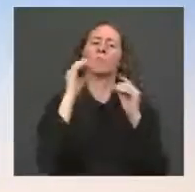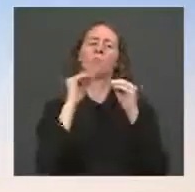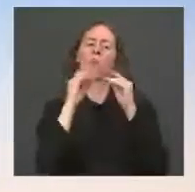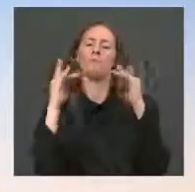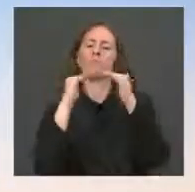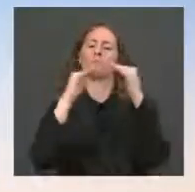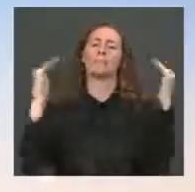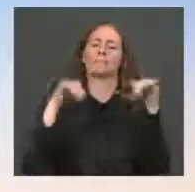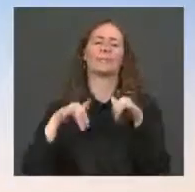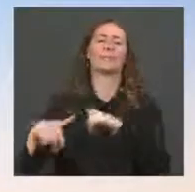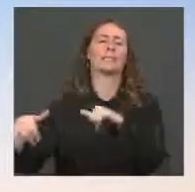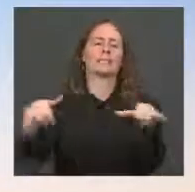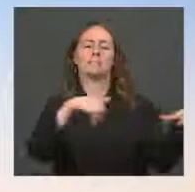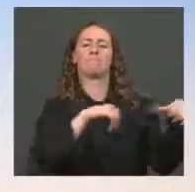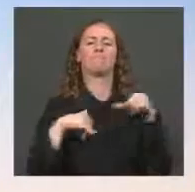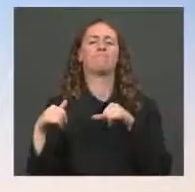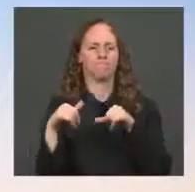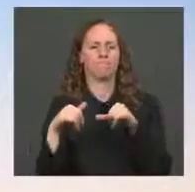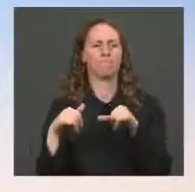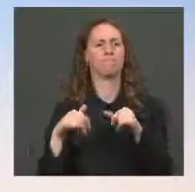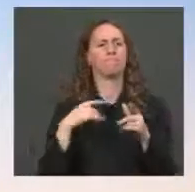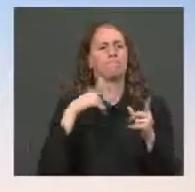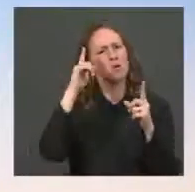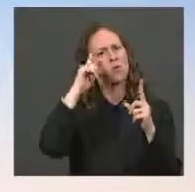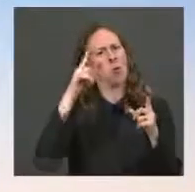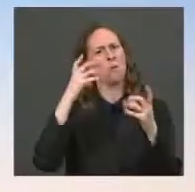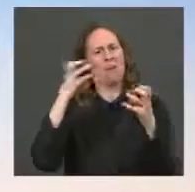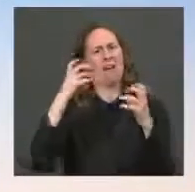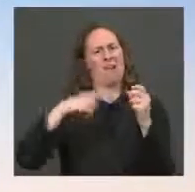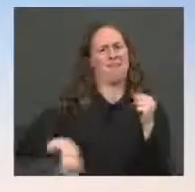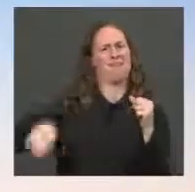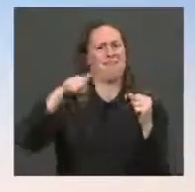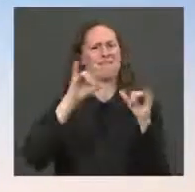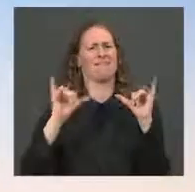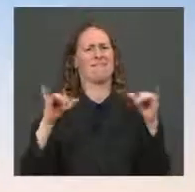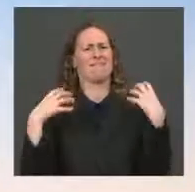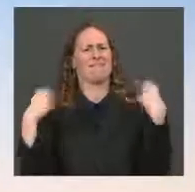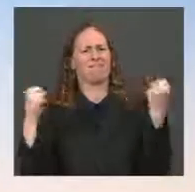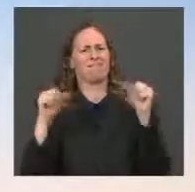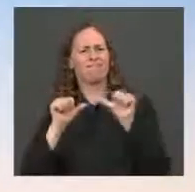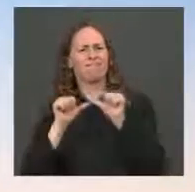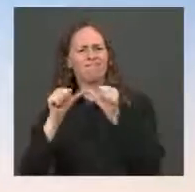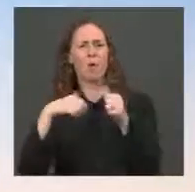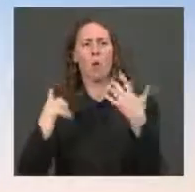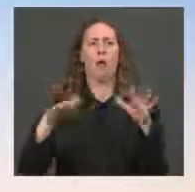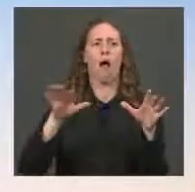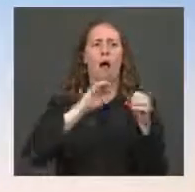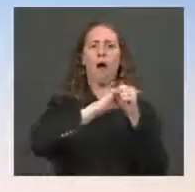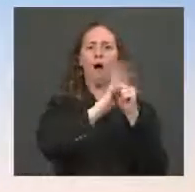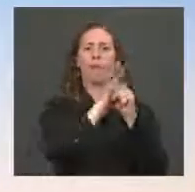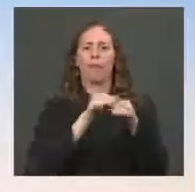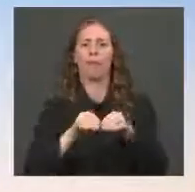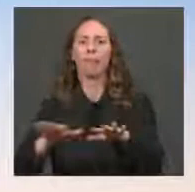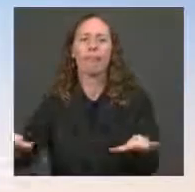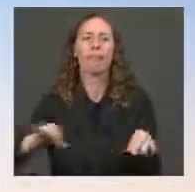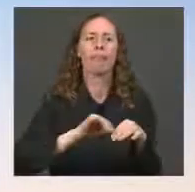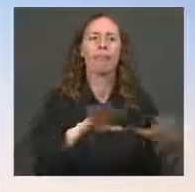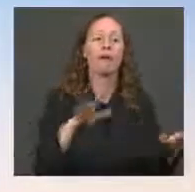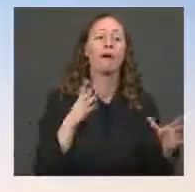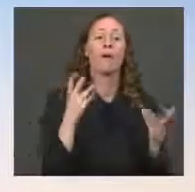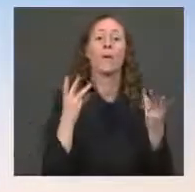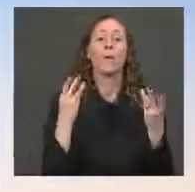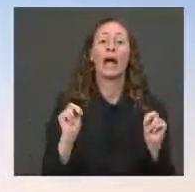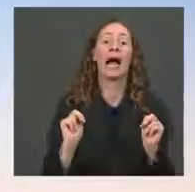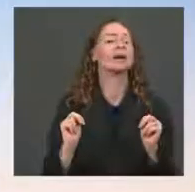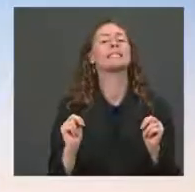will also keep the American people safe and stop the spread of COVID here. I don't have a projected timeline. It's just an ongoing discussion